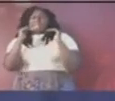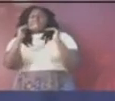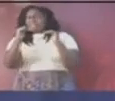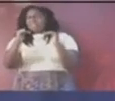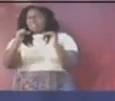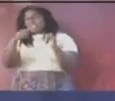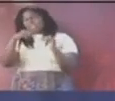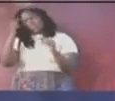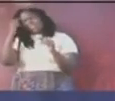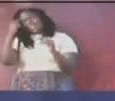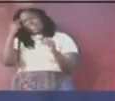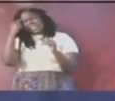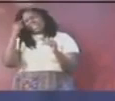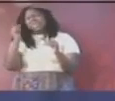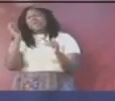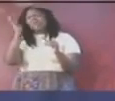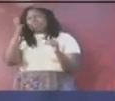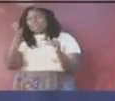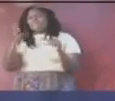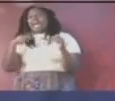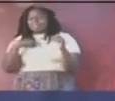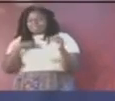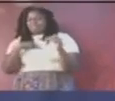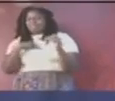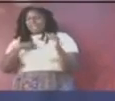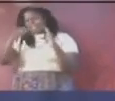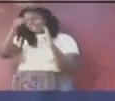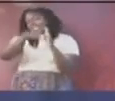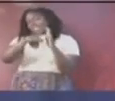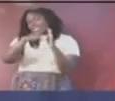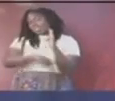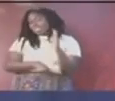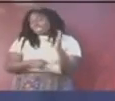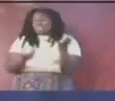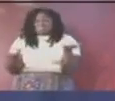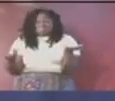be? Would be the barometer for you all saying that it's